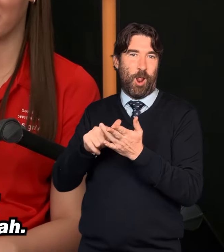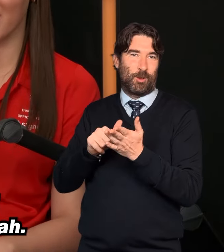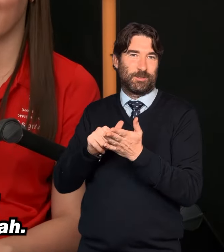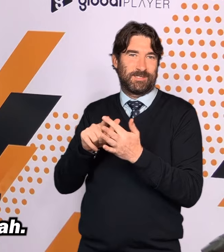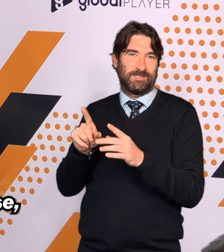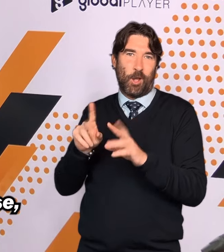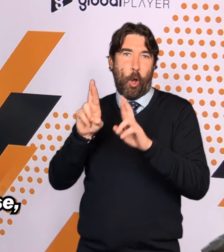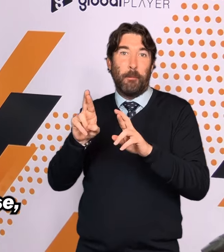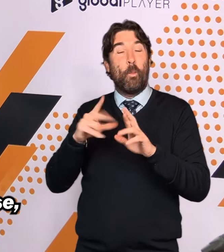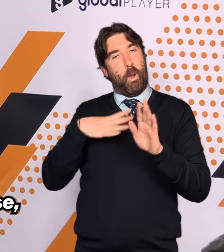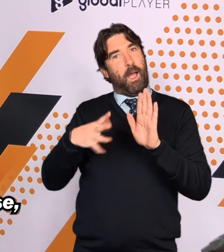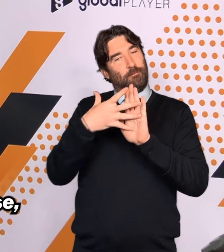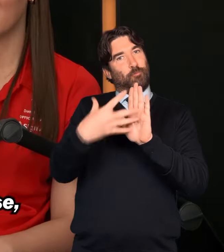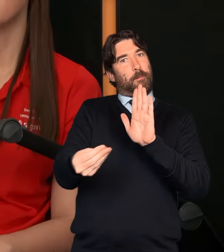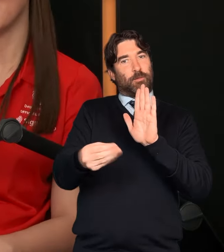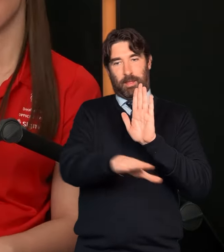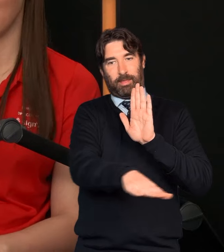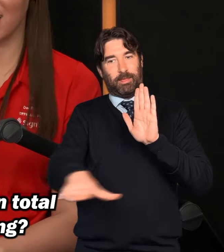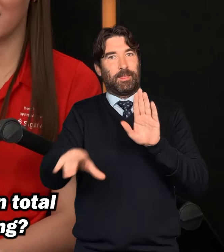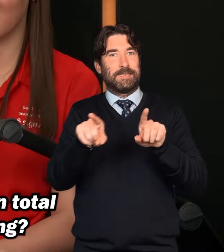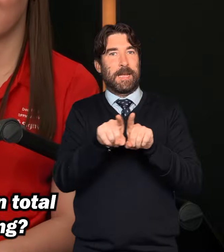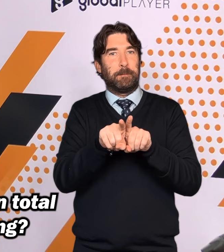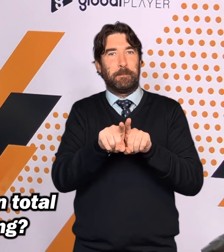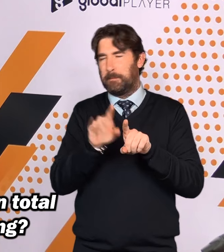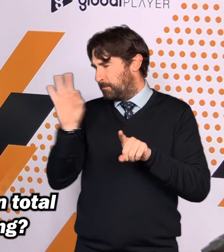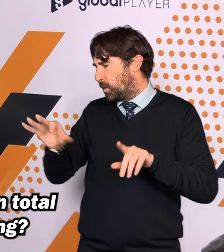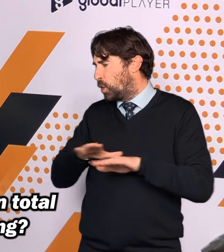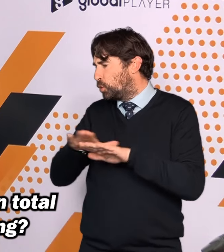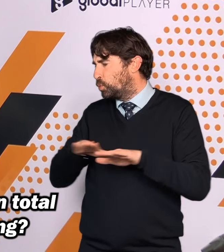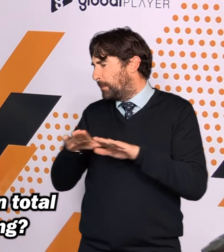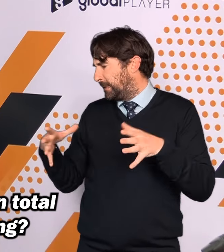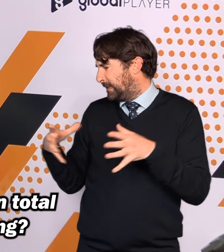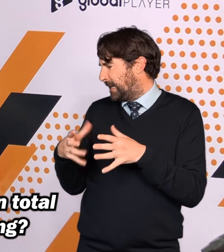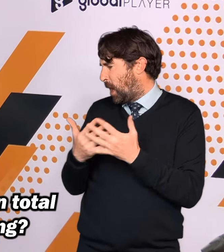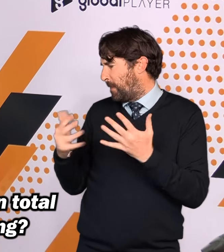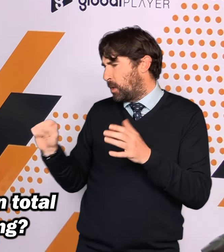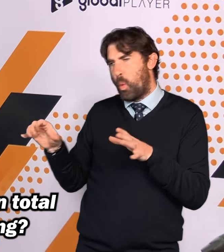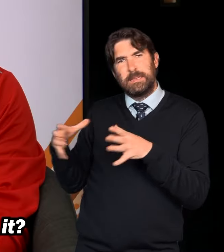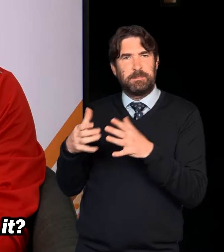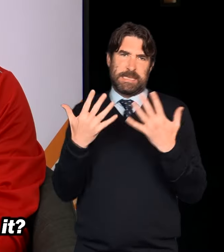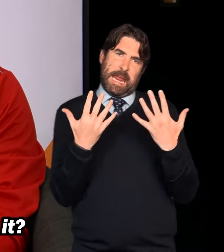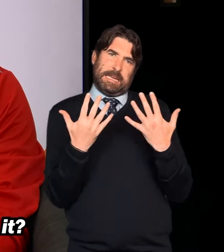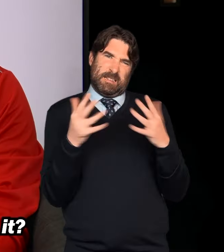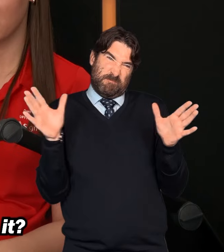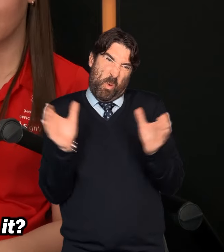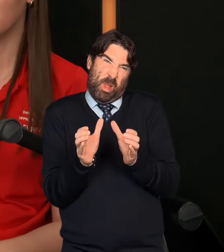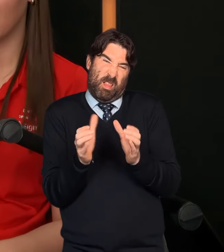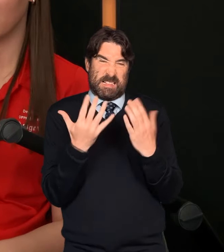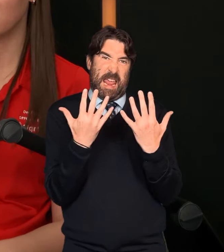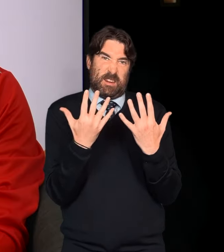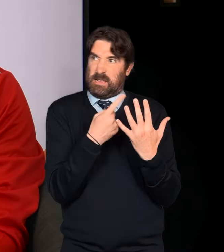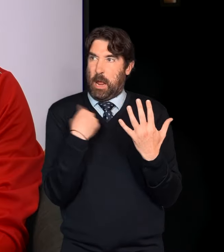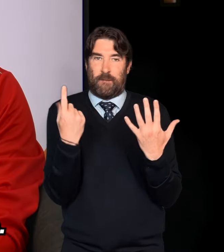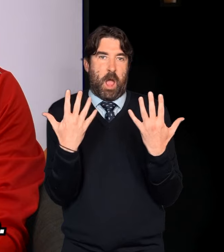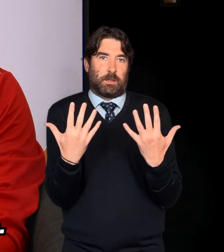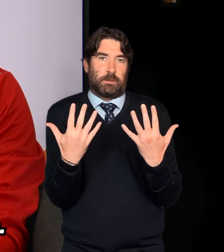podium. Yeah. And it will help, of course, raise the profile. Exactly. Yeah. And how many will there be in total in your team for swimming? I think it's about 10, isn't it? So yeah, it's quite